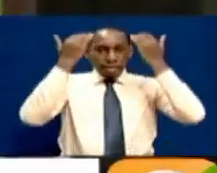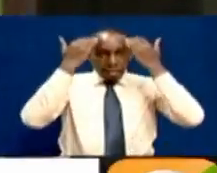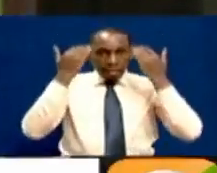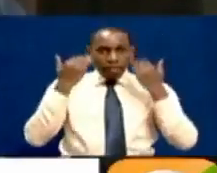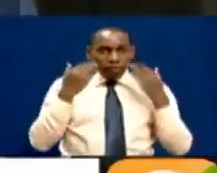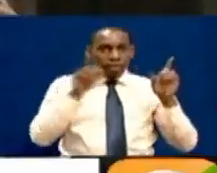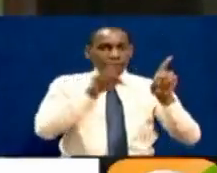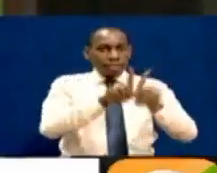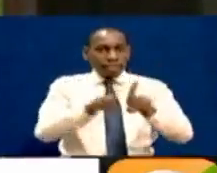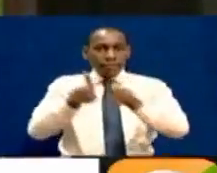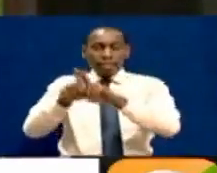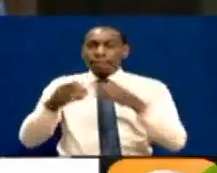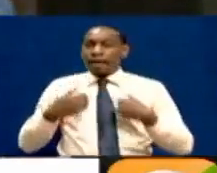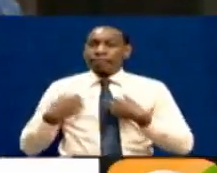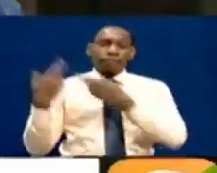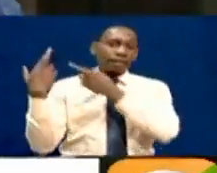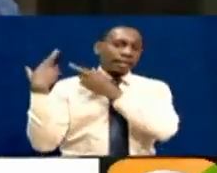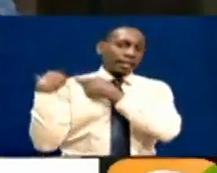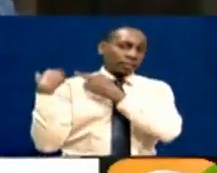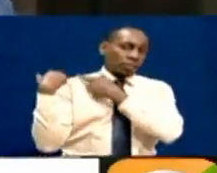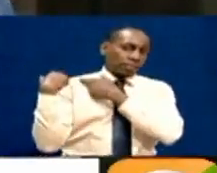has got a responsibility